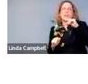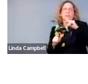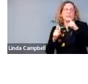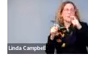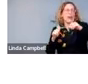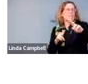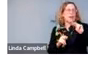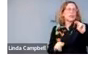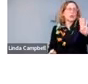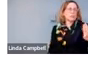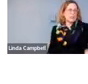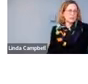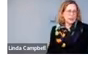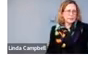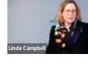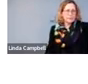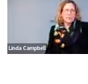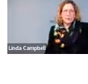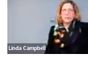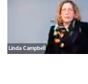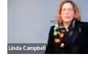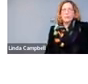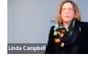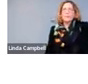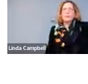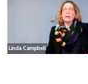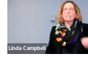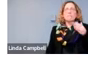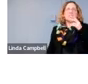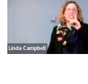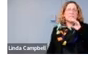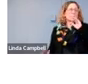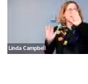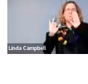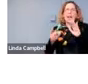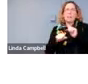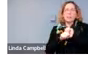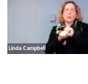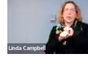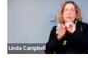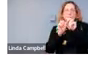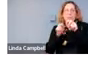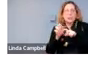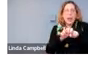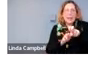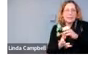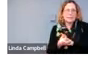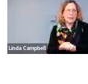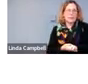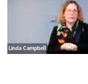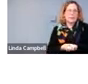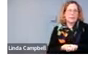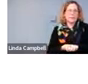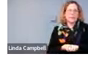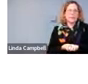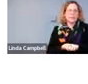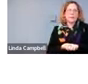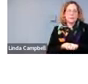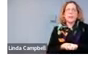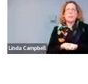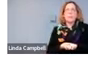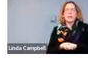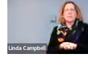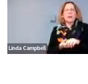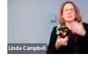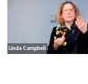sampling. It was found in Grand Falls, New Brunswick. And DFO does fabulous work doing some tracking